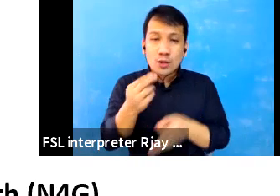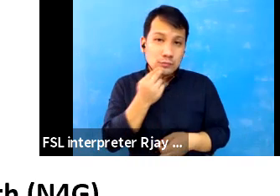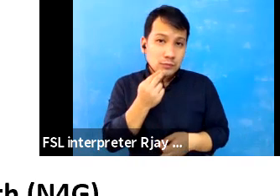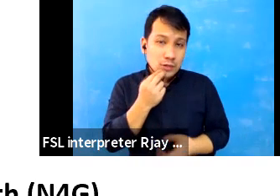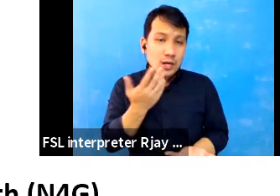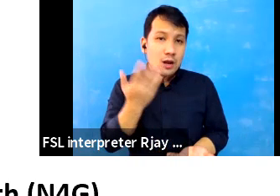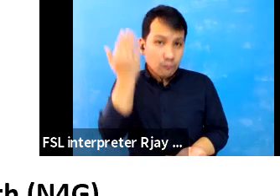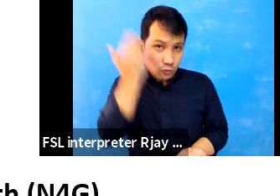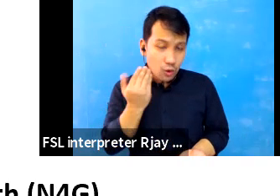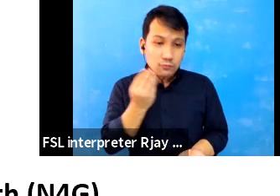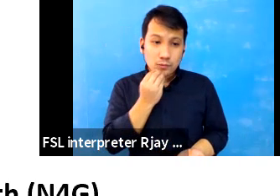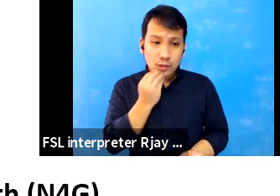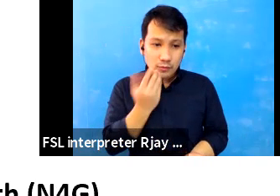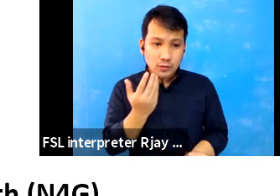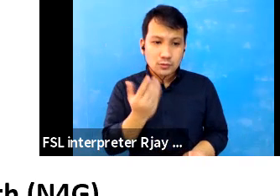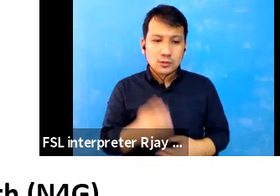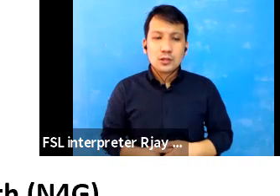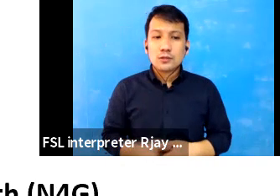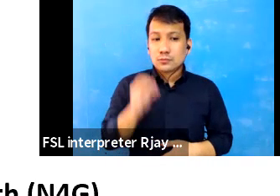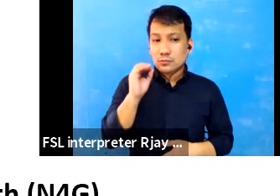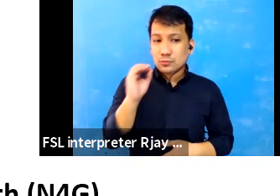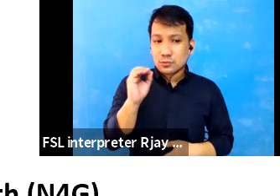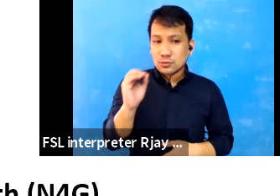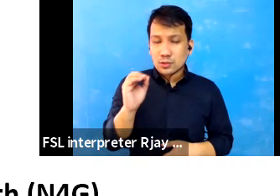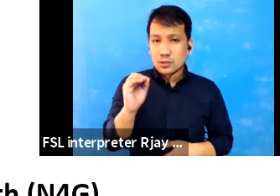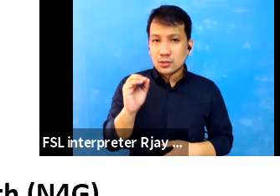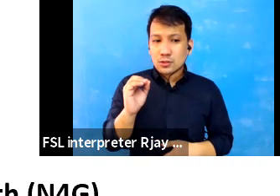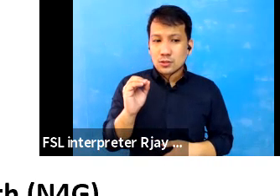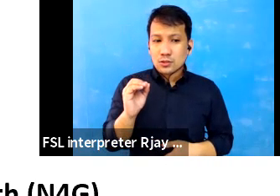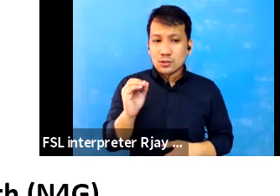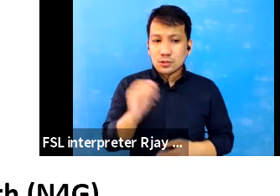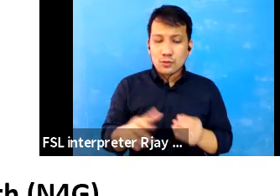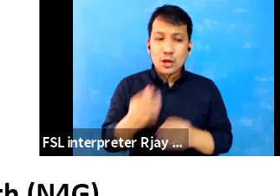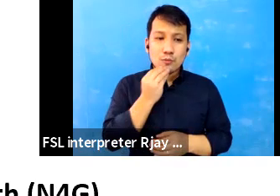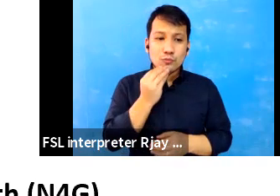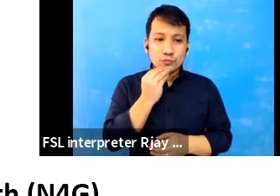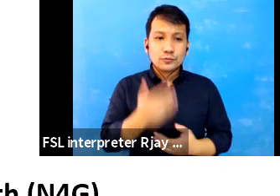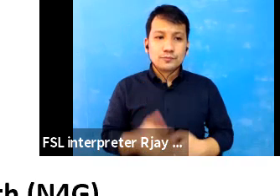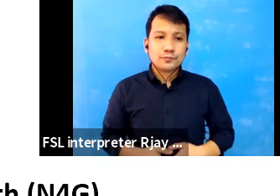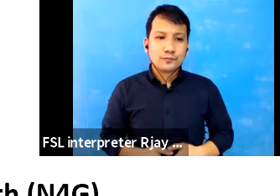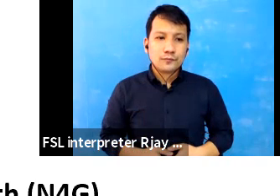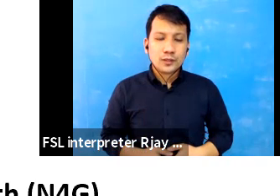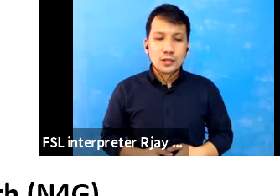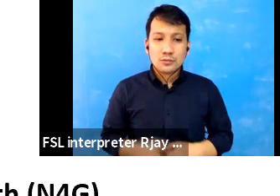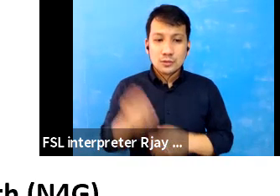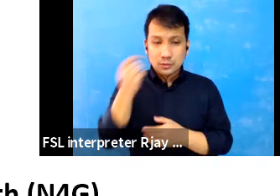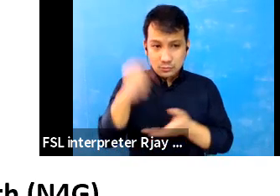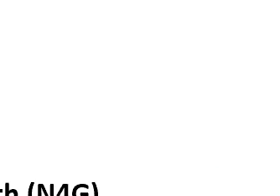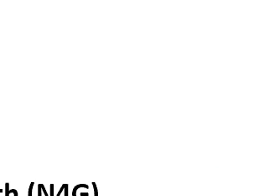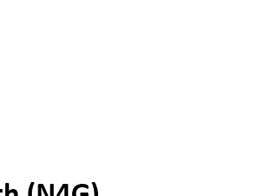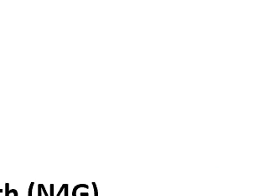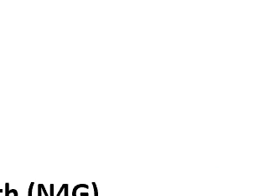force on zero hunger, and we have 2 big summits, the UN Food System Summit, where Secretary Dar